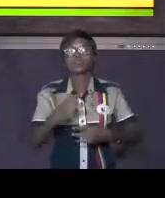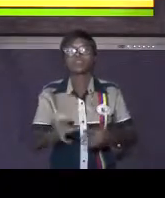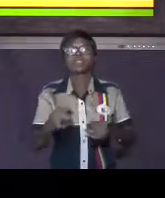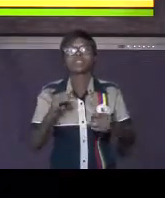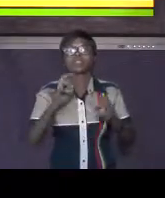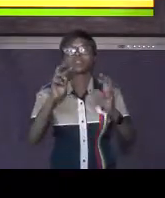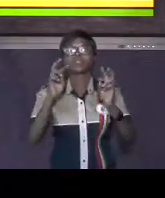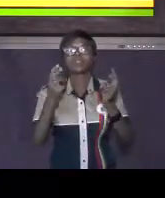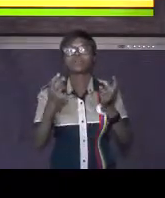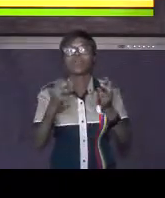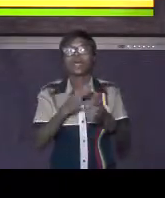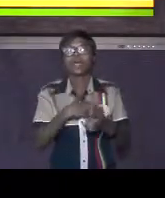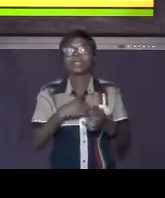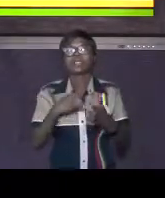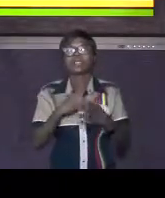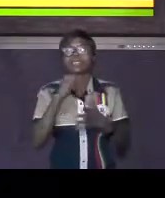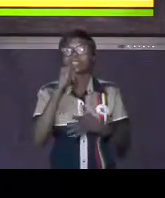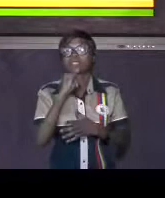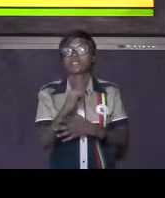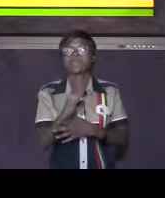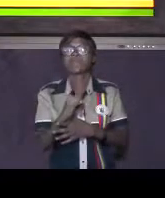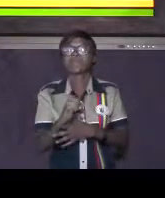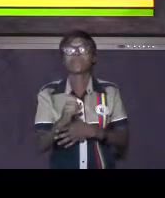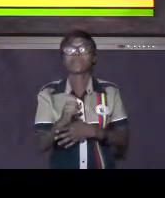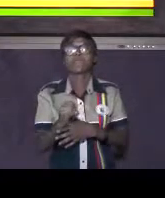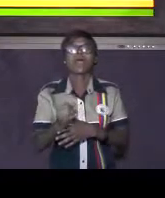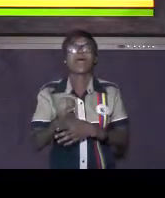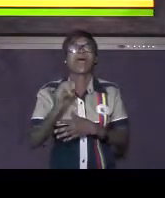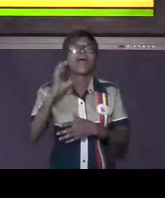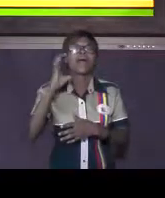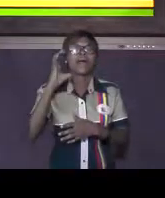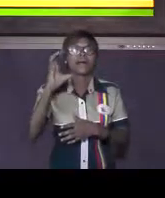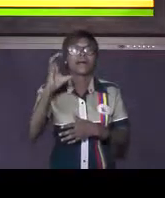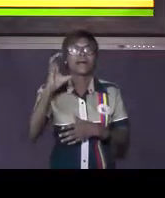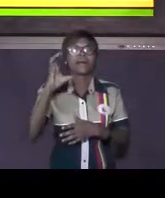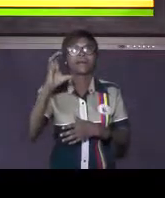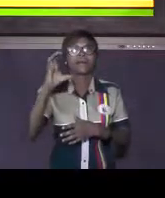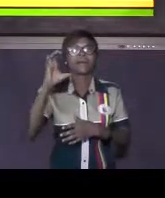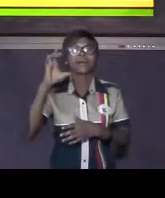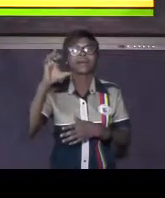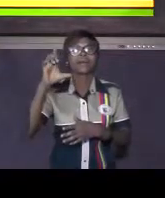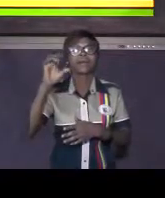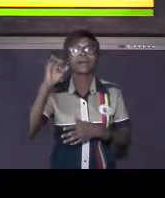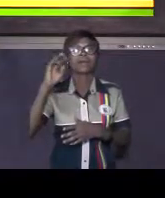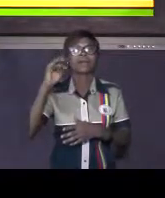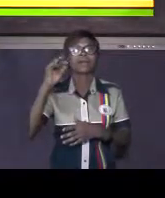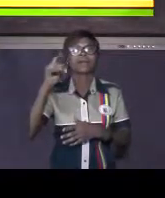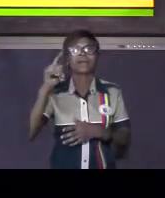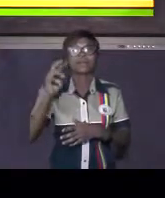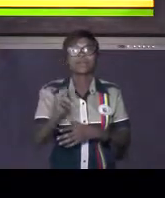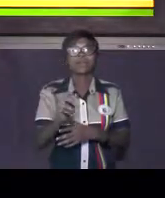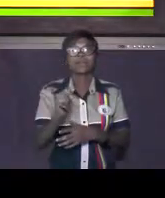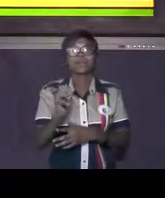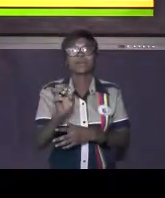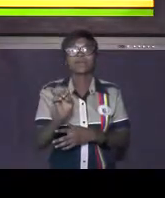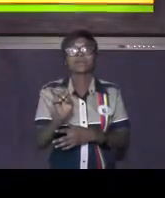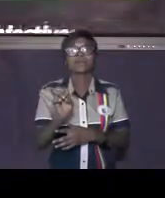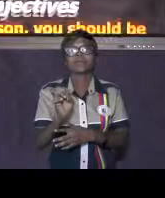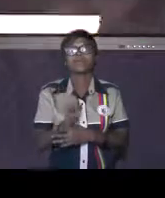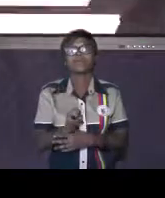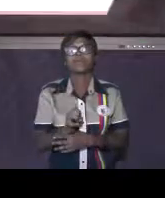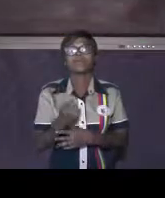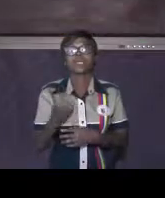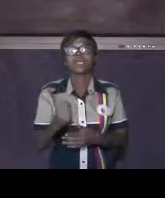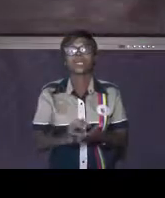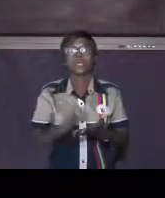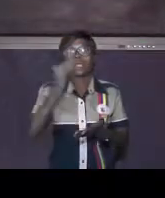topic, and the topic is climate. Say that. That is the topic for today, climate.